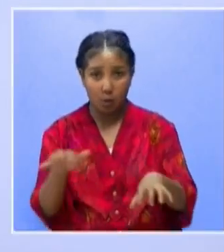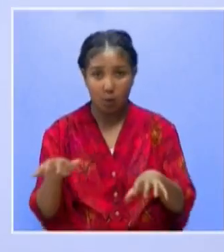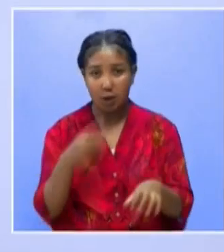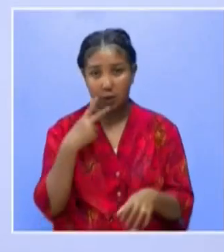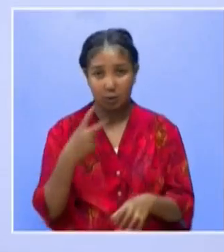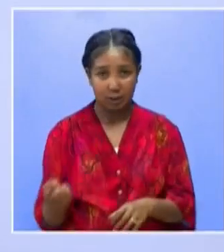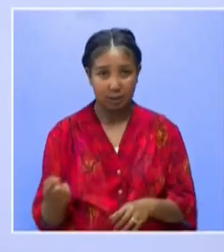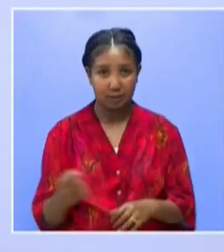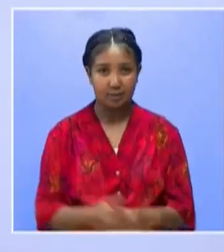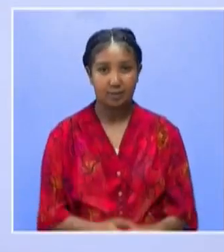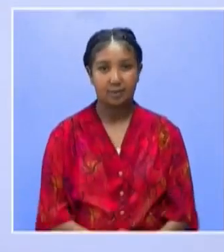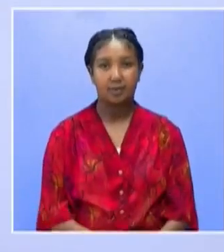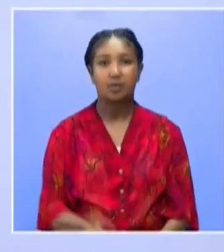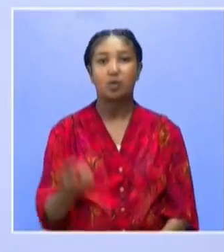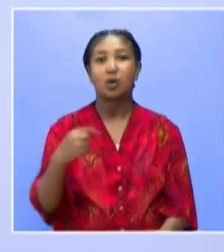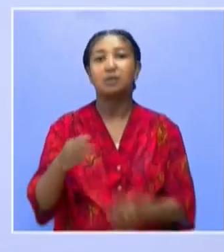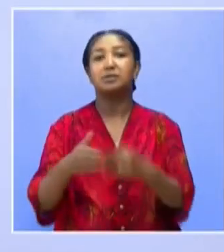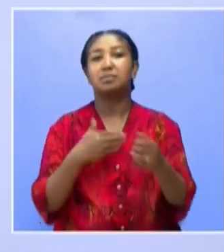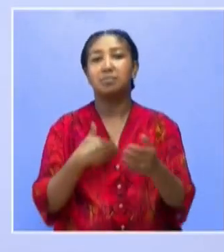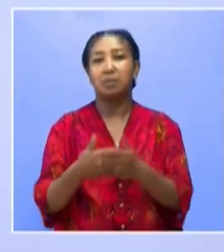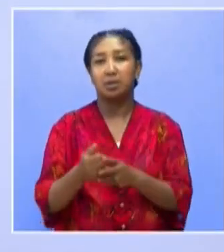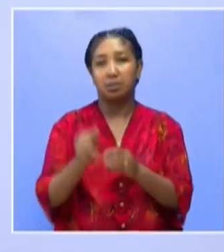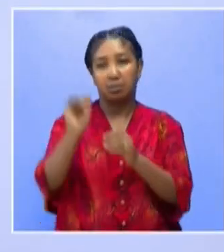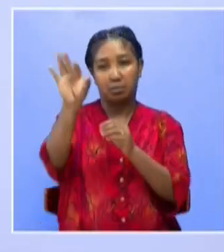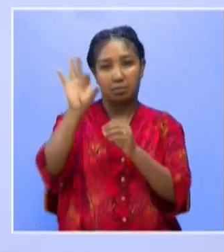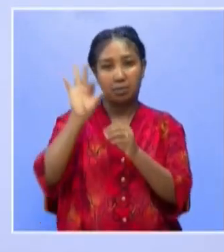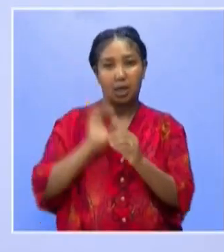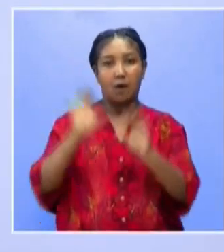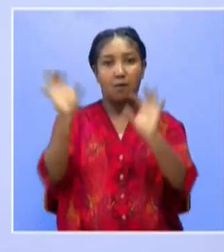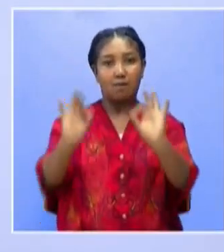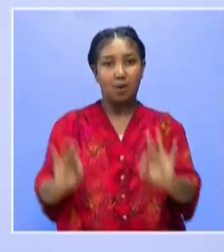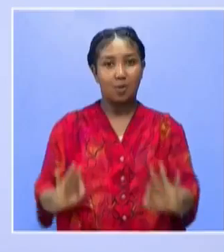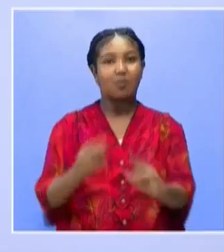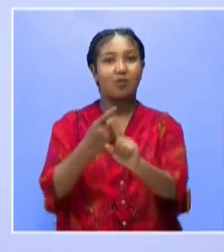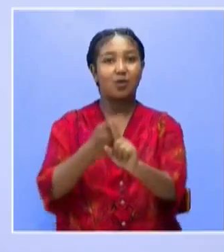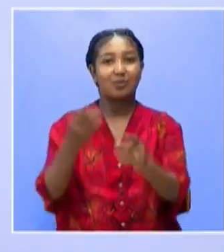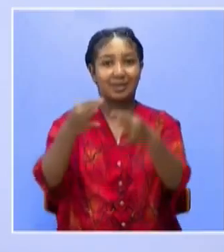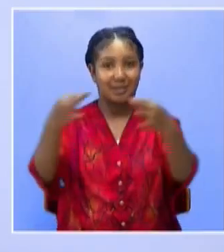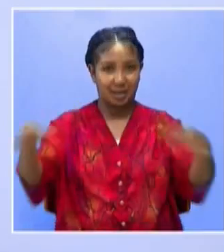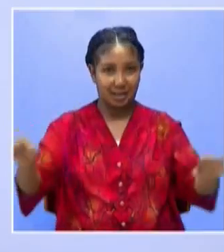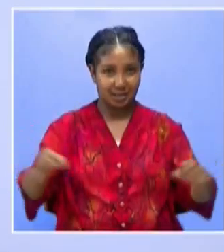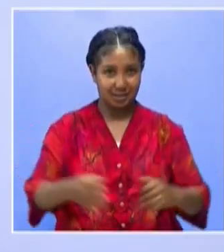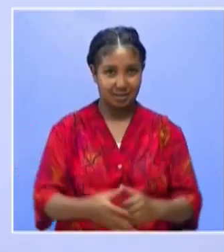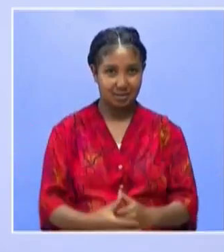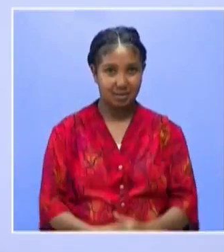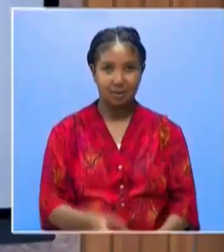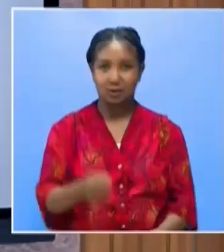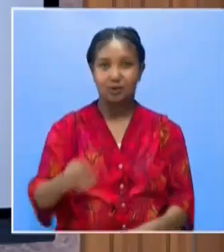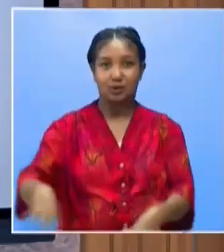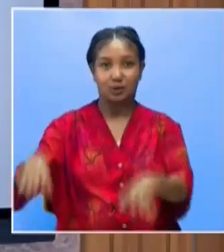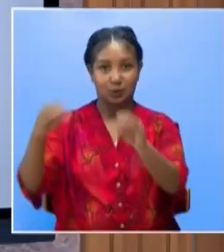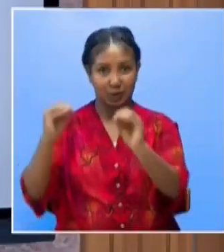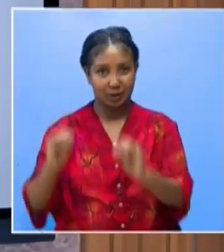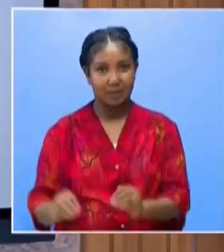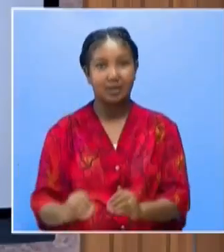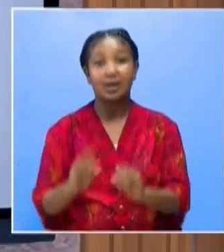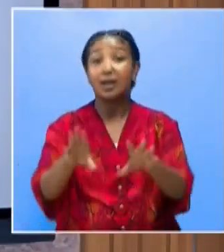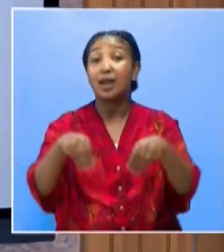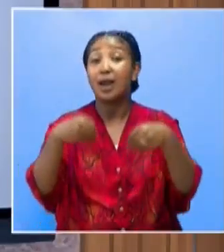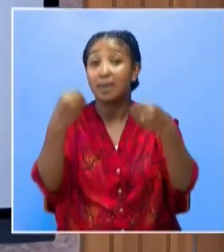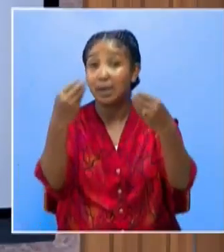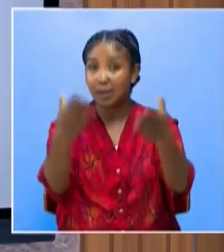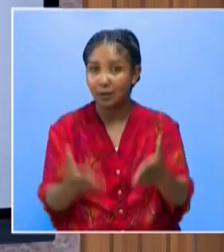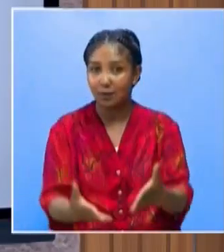Look, we can simply derive the form from this sentence. Students, let me give